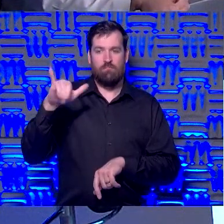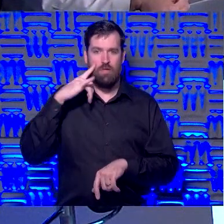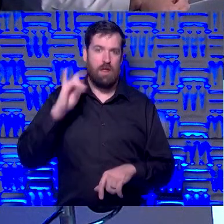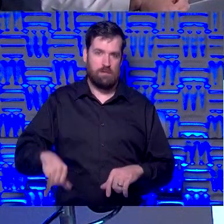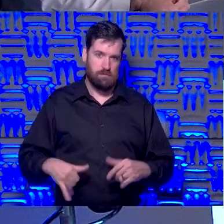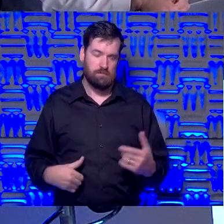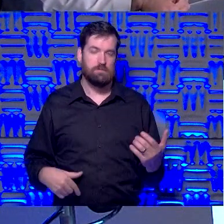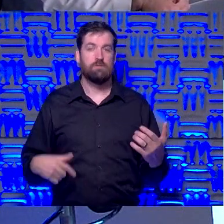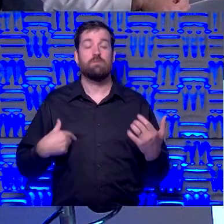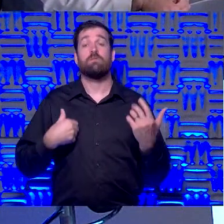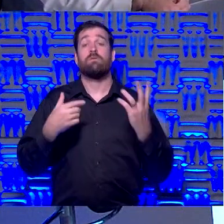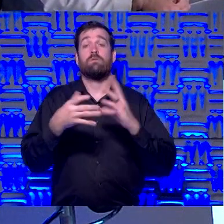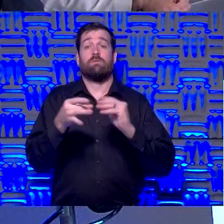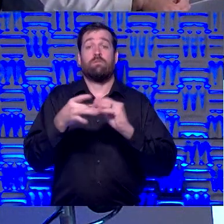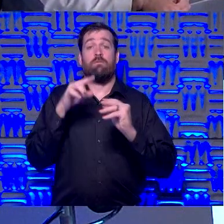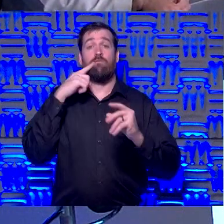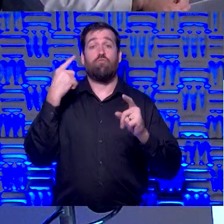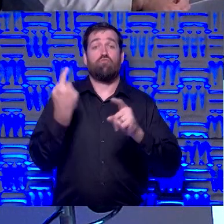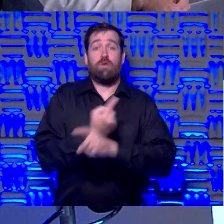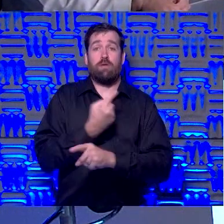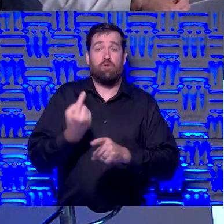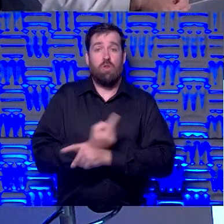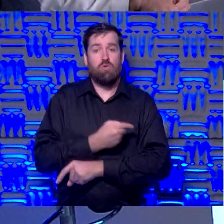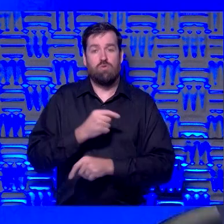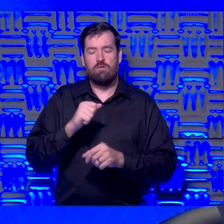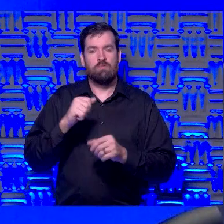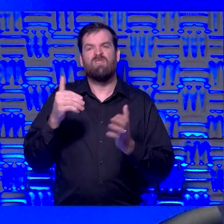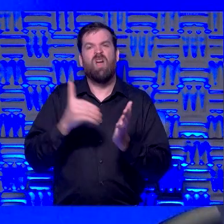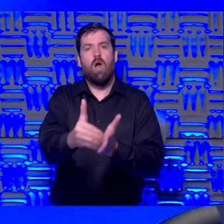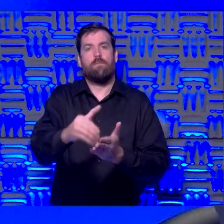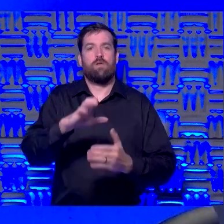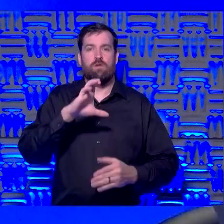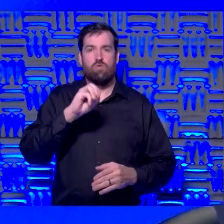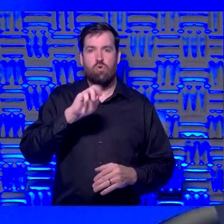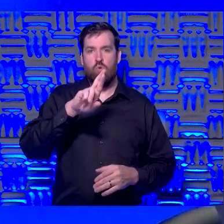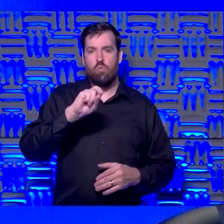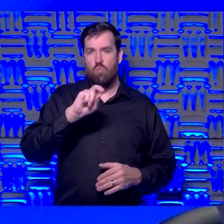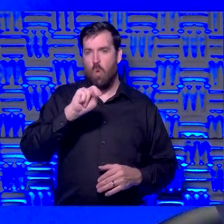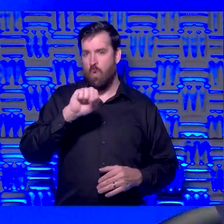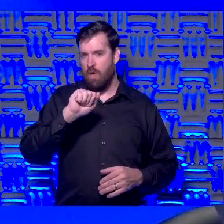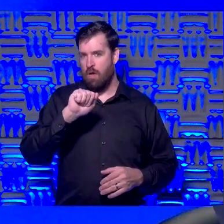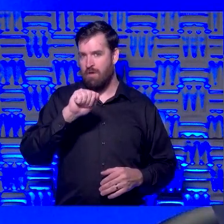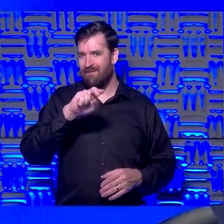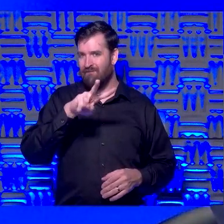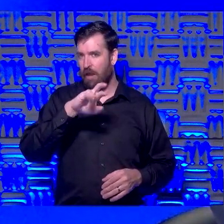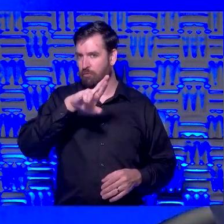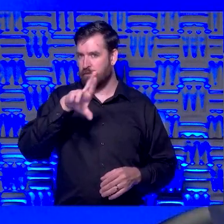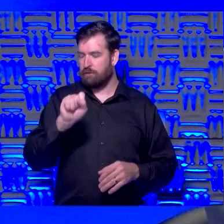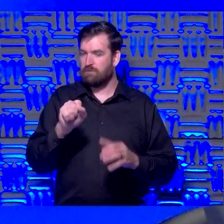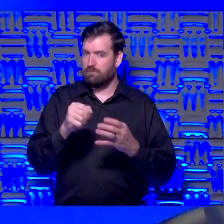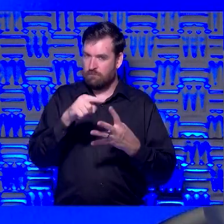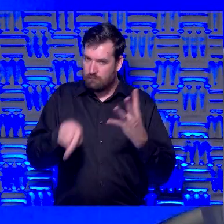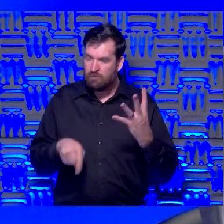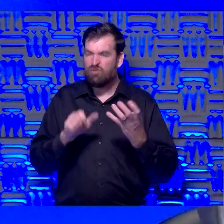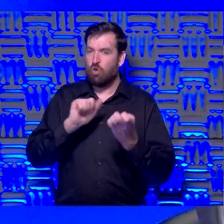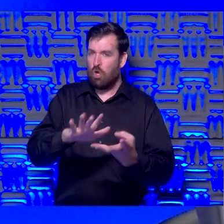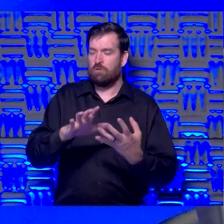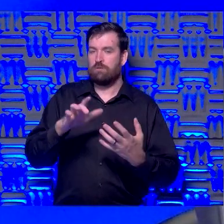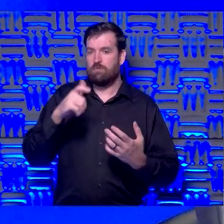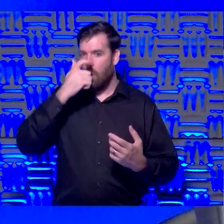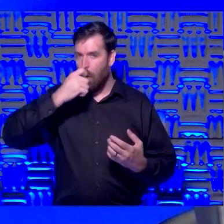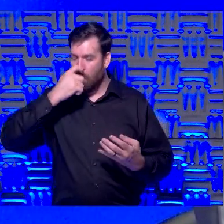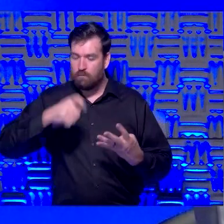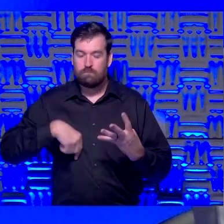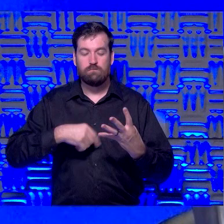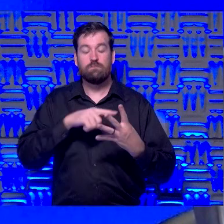we should note that for the regular common coronaviruses, the 4 of them that we know of that cause the common cough and cold, we know from